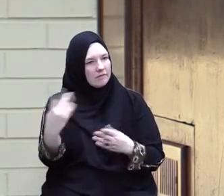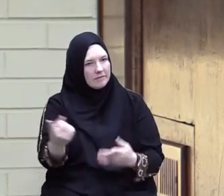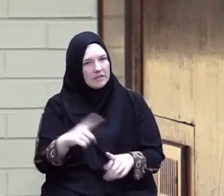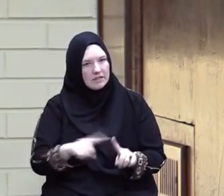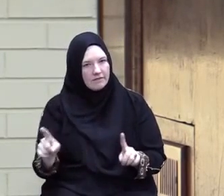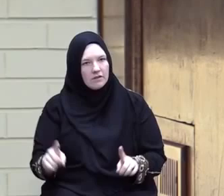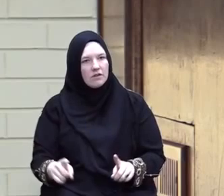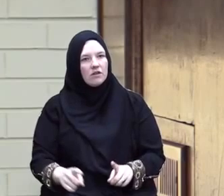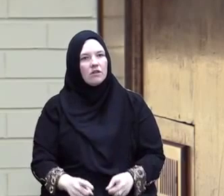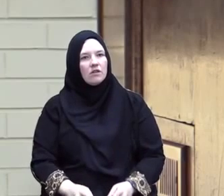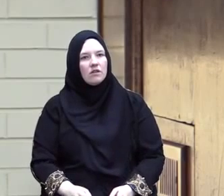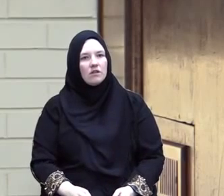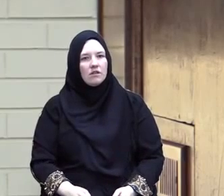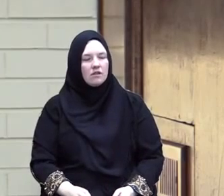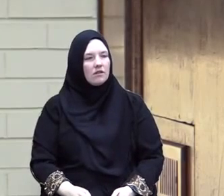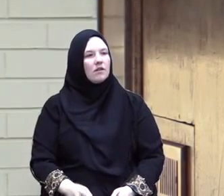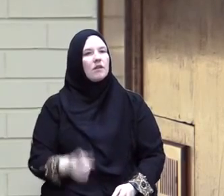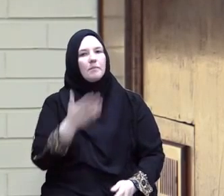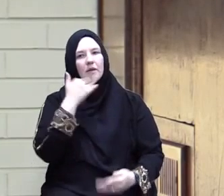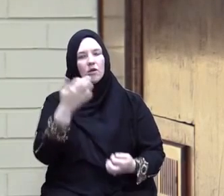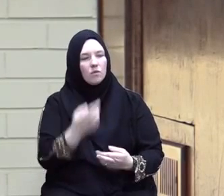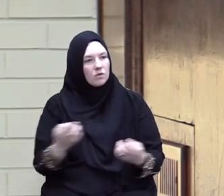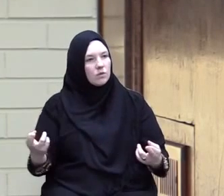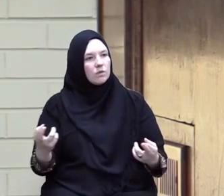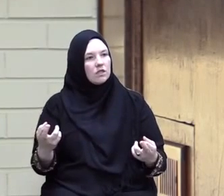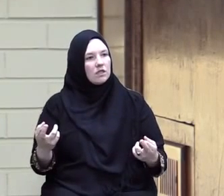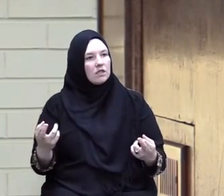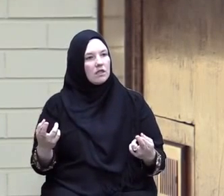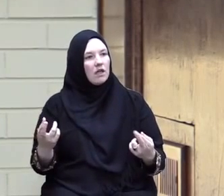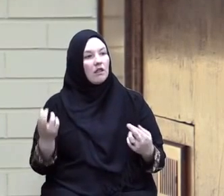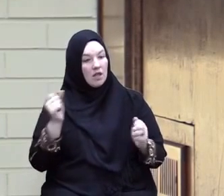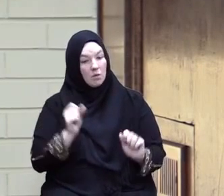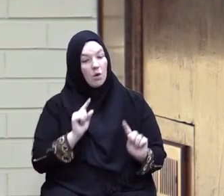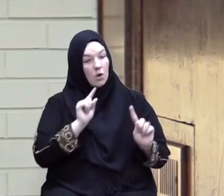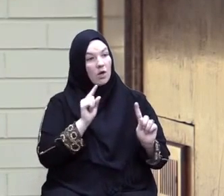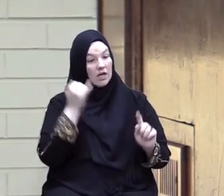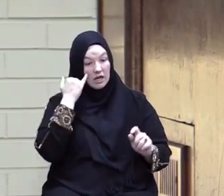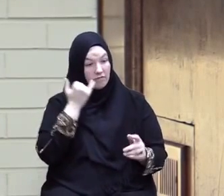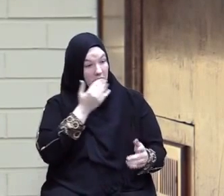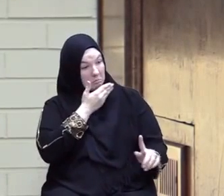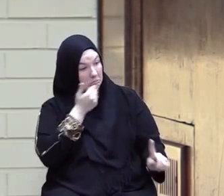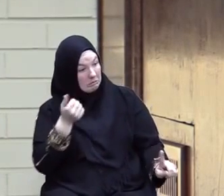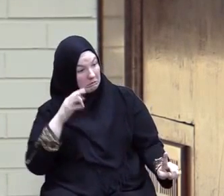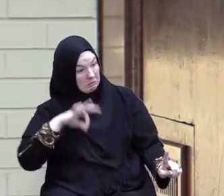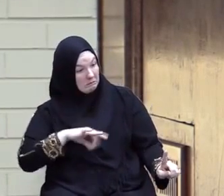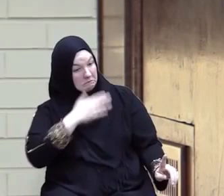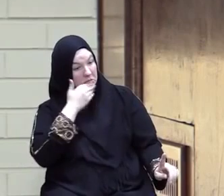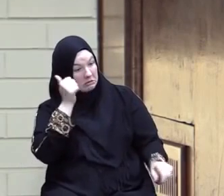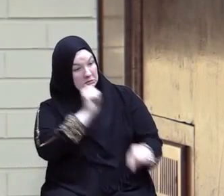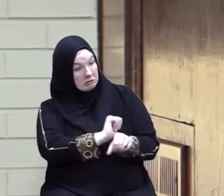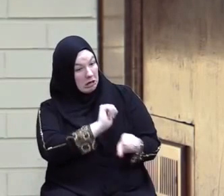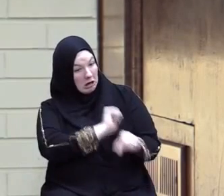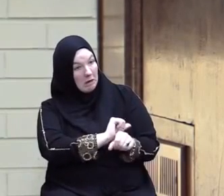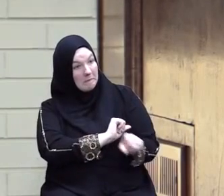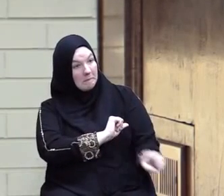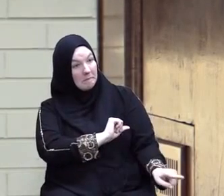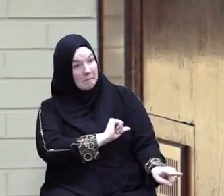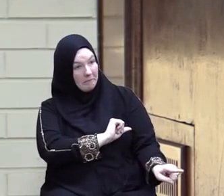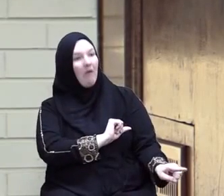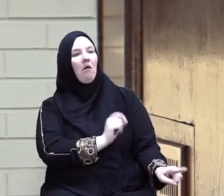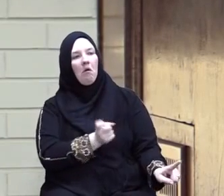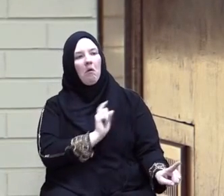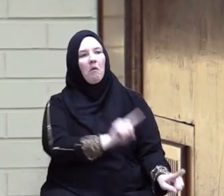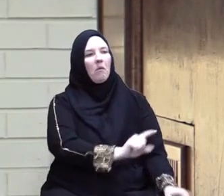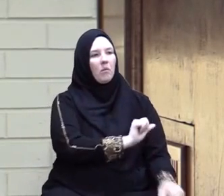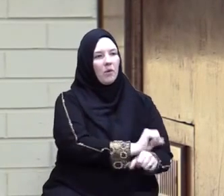different or other better resources, they will go work for them, and yet they will keep a place here.